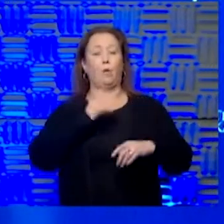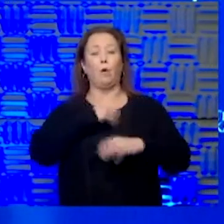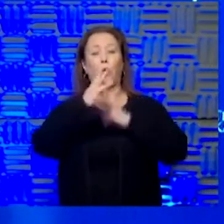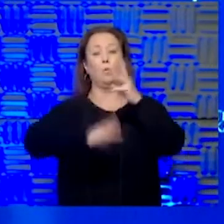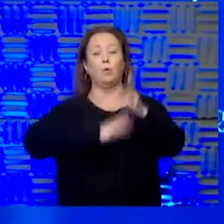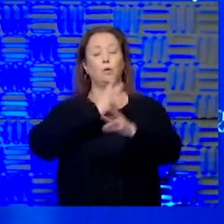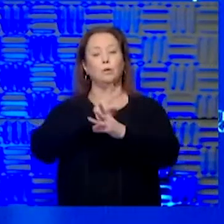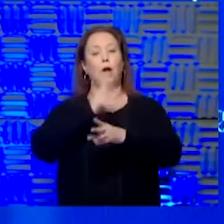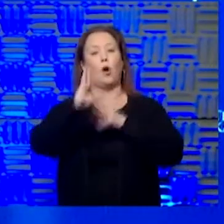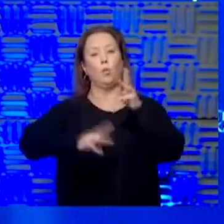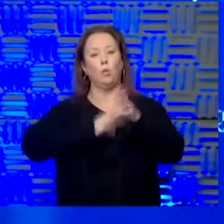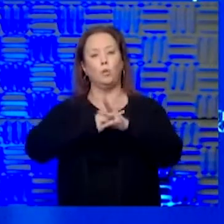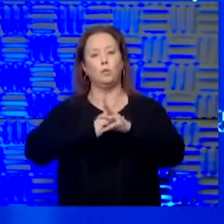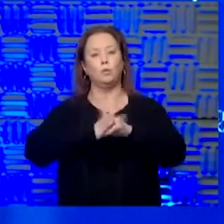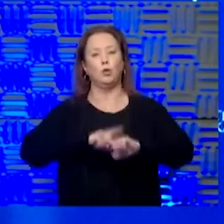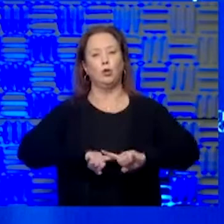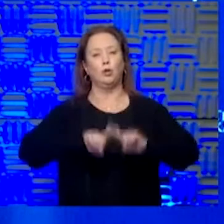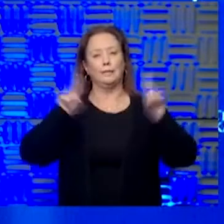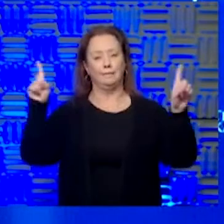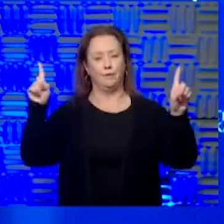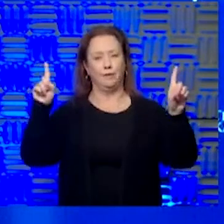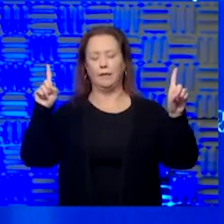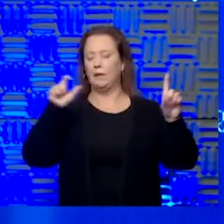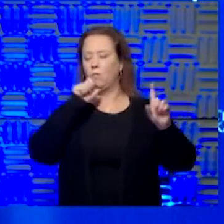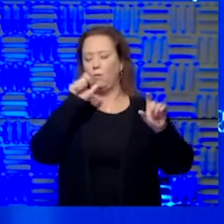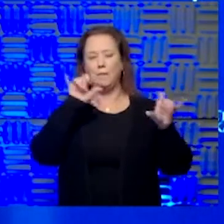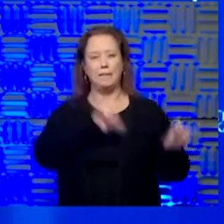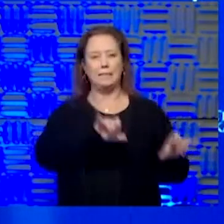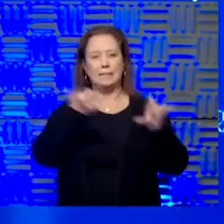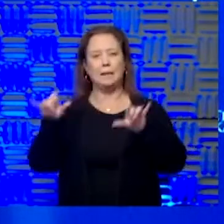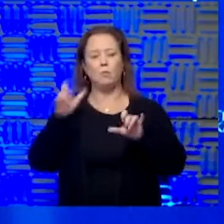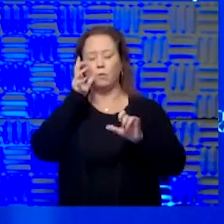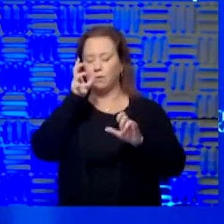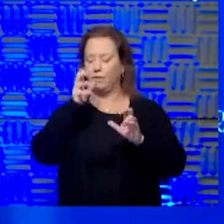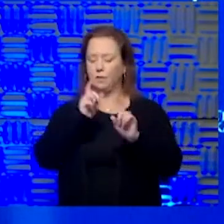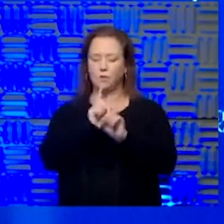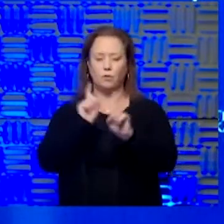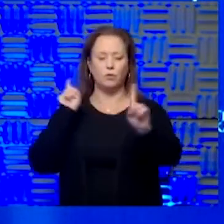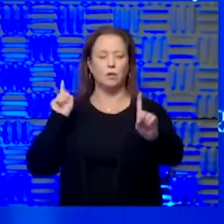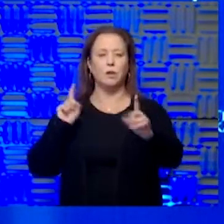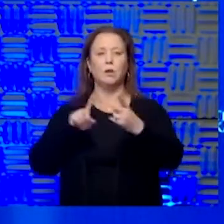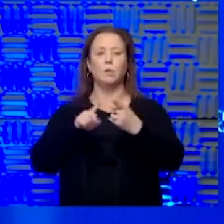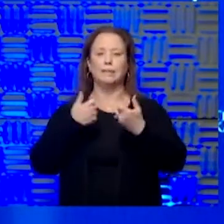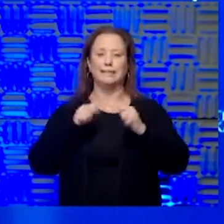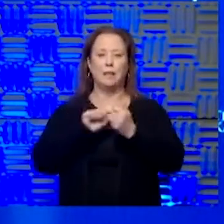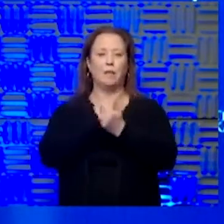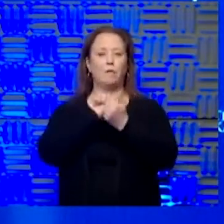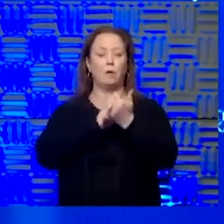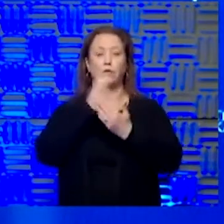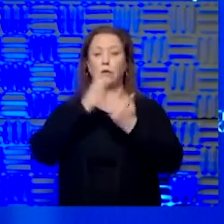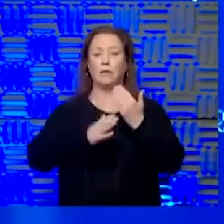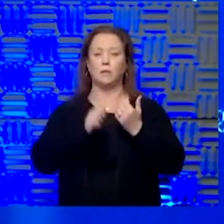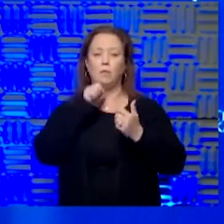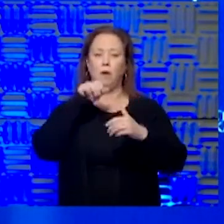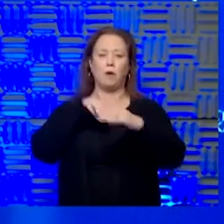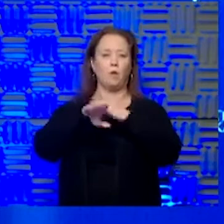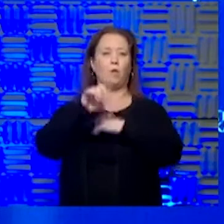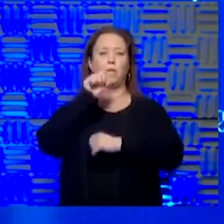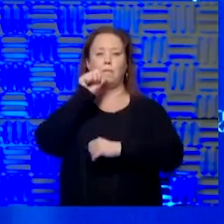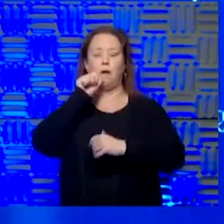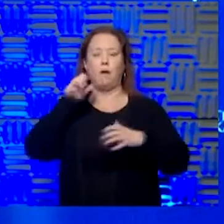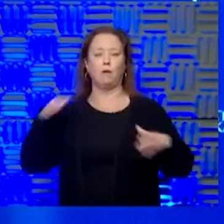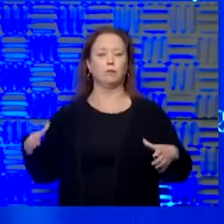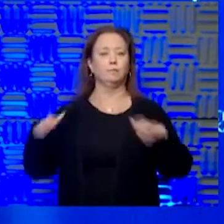look different, because we're going to have to be respectful of social distance. We're going to have to wash our hands. We're not going to go out into large gatherings